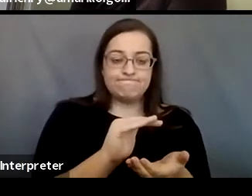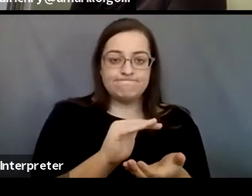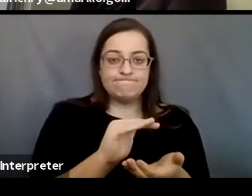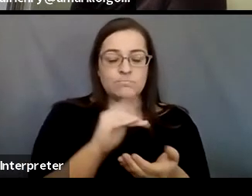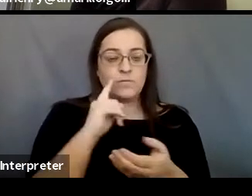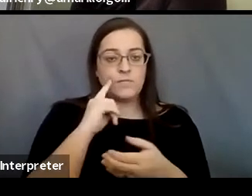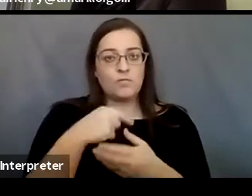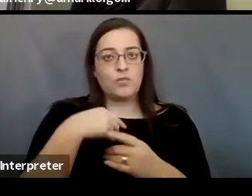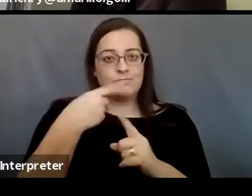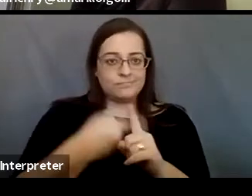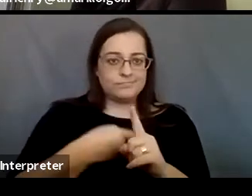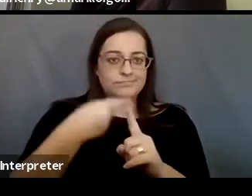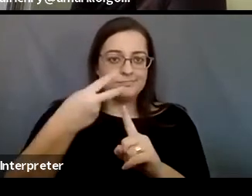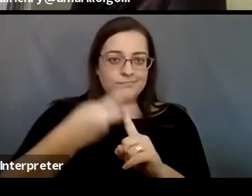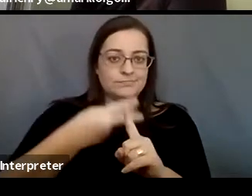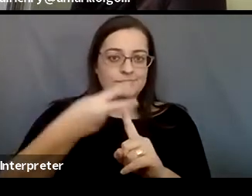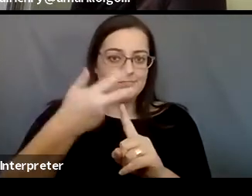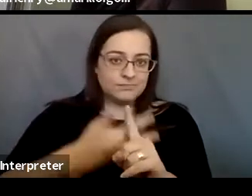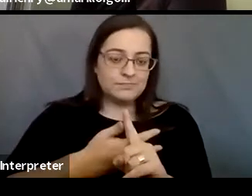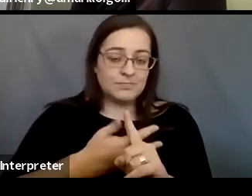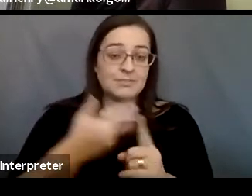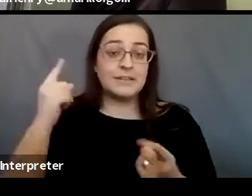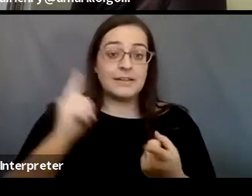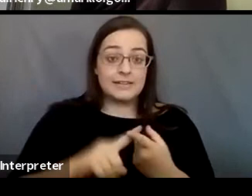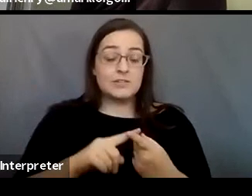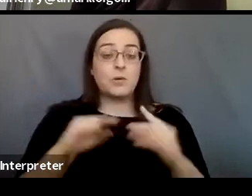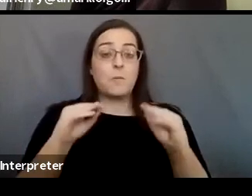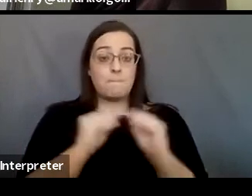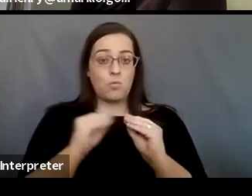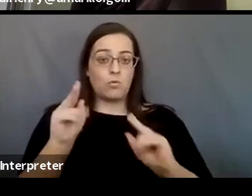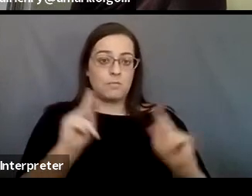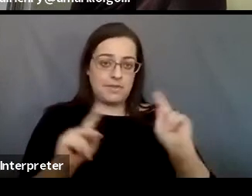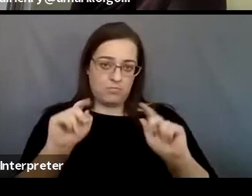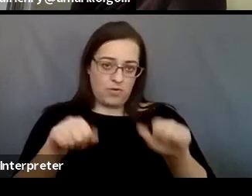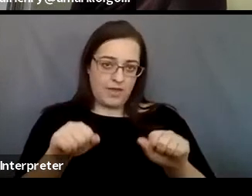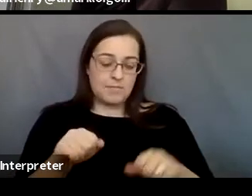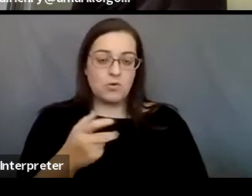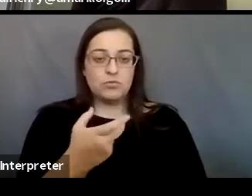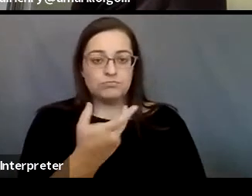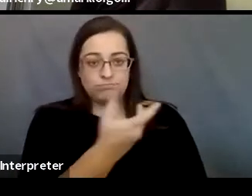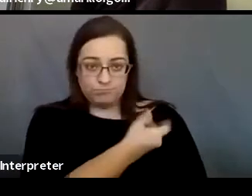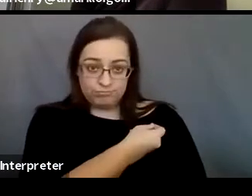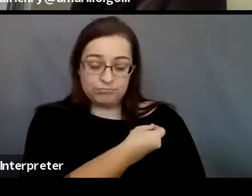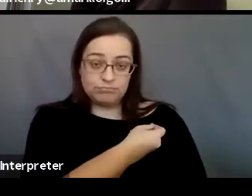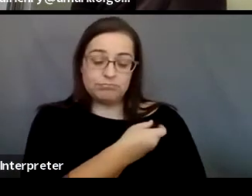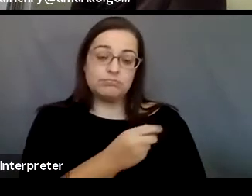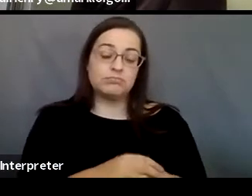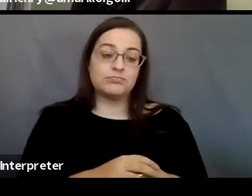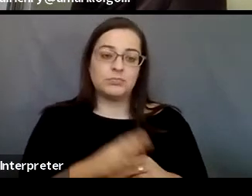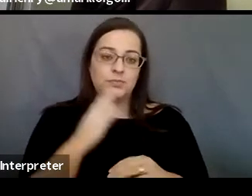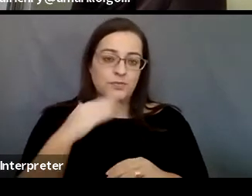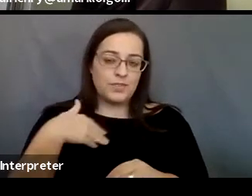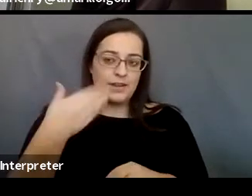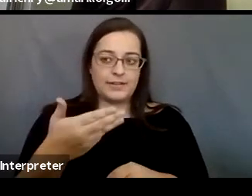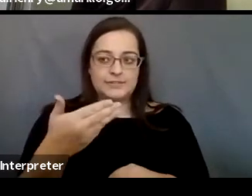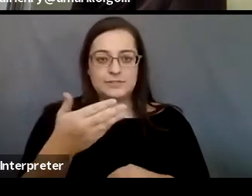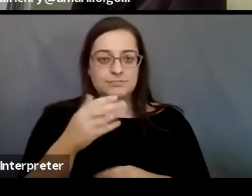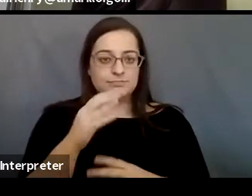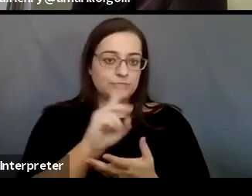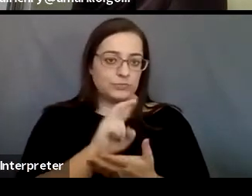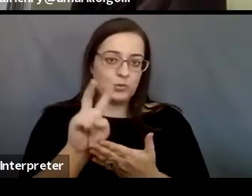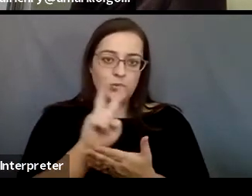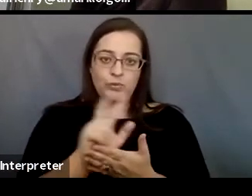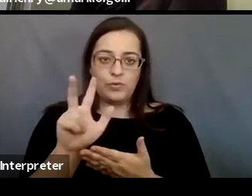next couple of months, until hopefully we get a large portion of the public vaccinated over the next 2,